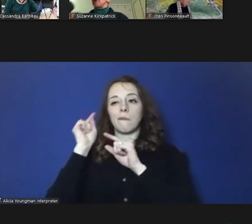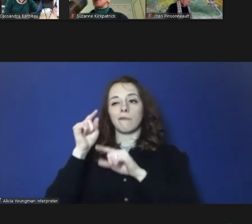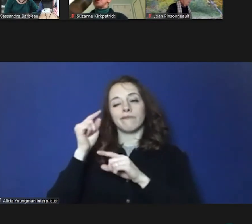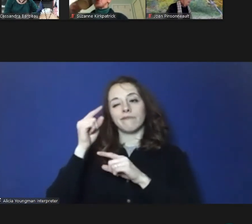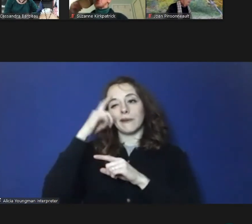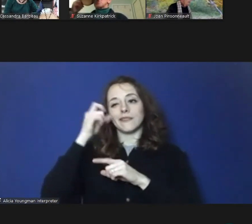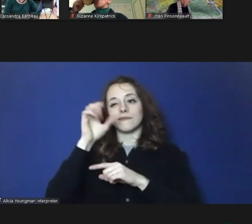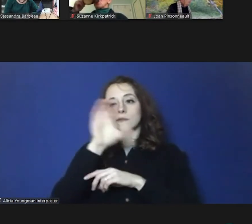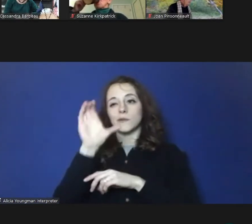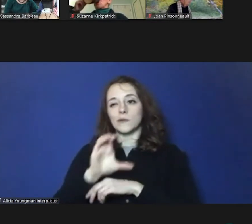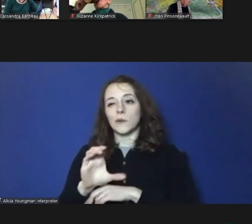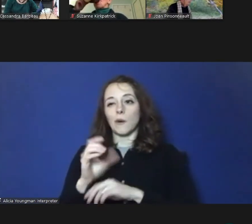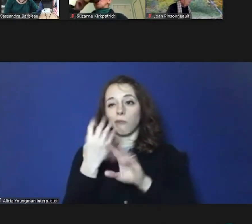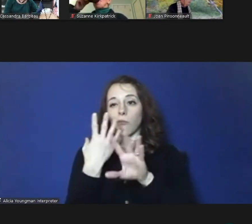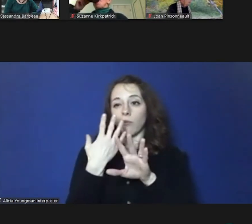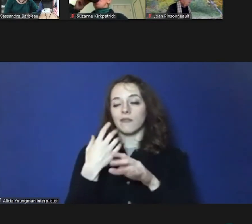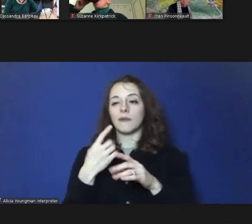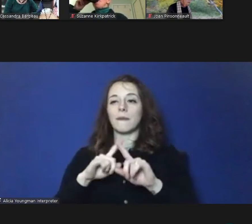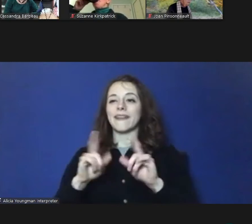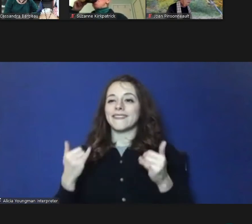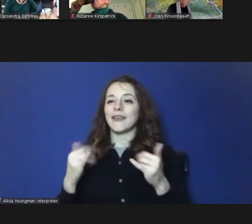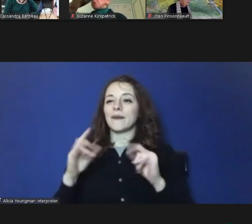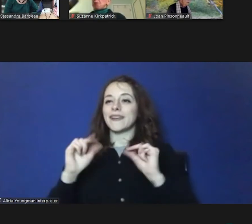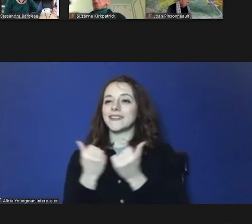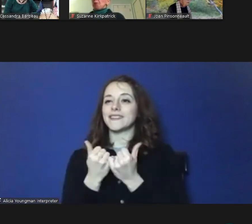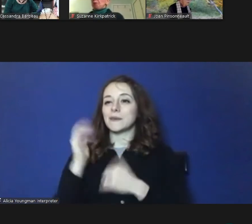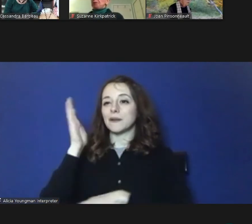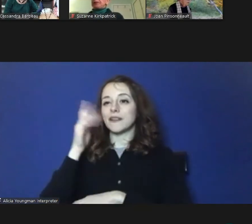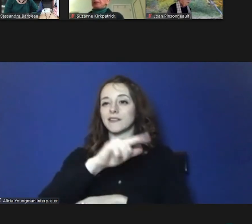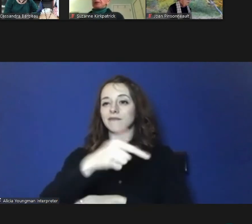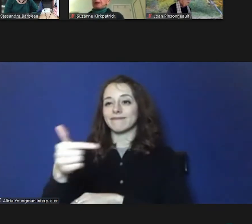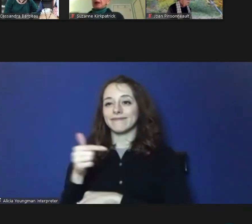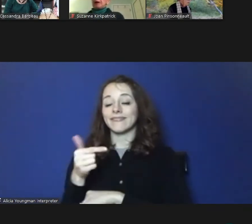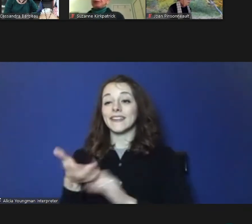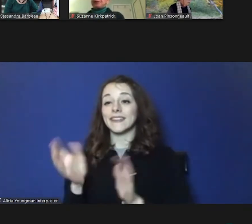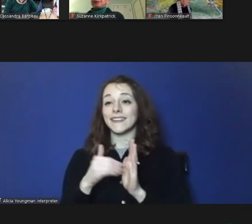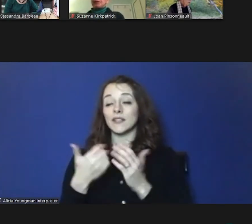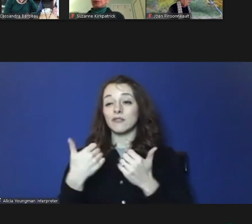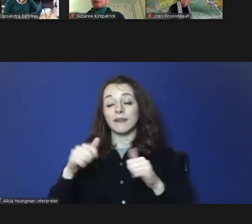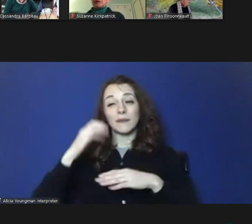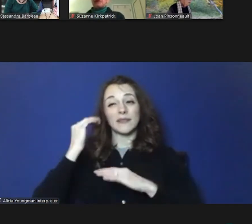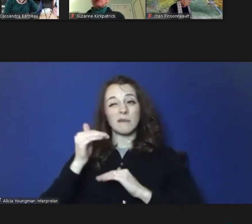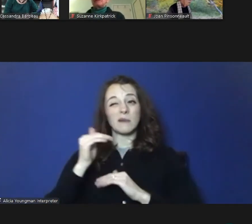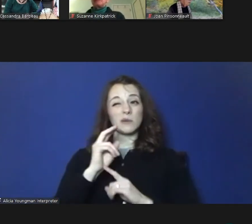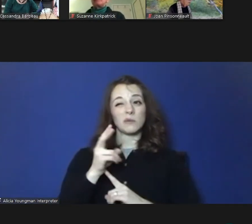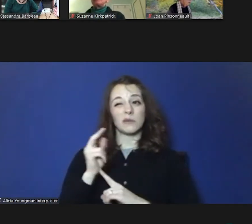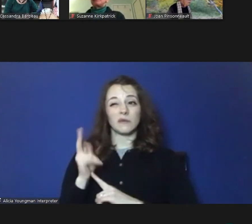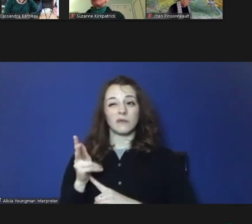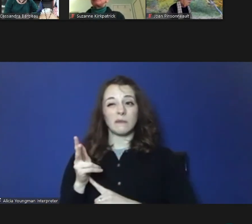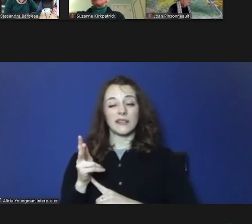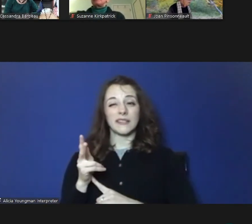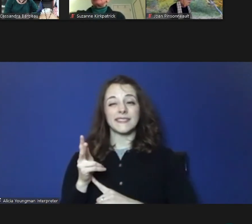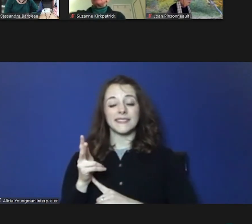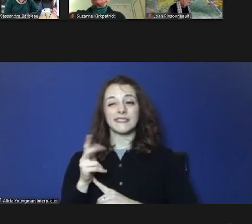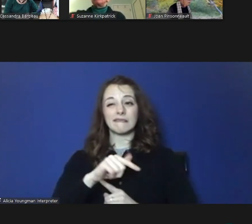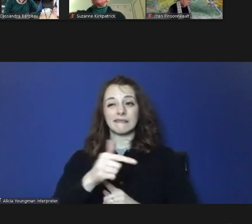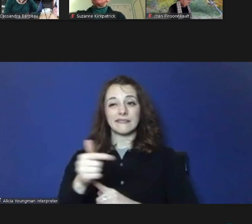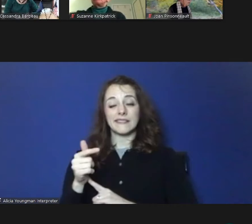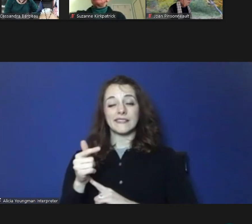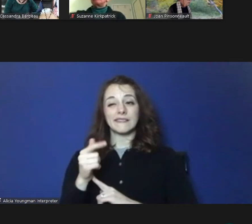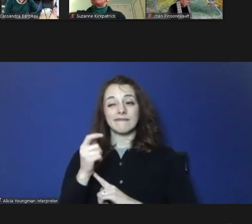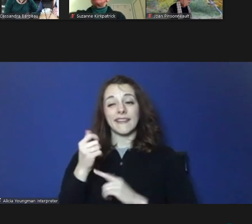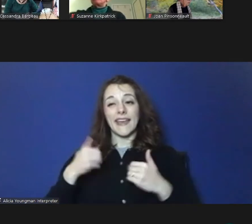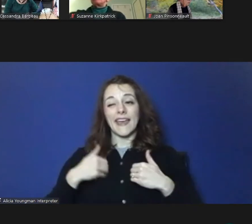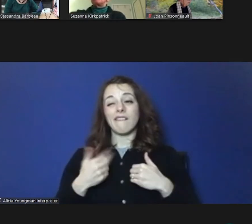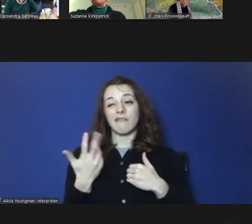that, are the agency presentations. Again, we're going to try to limit these to 2 to 3 minutes each, as there are 13 of